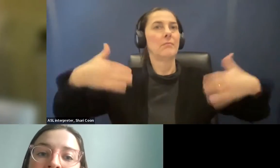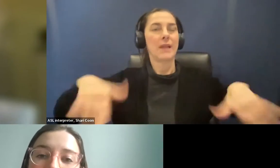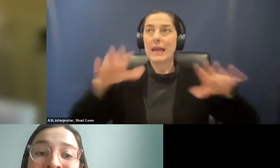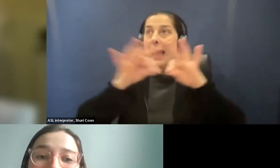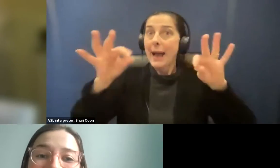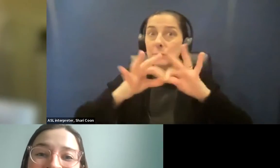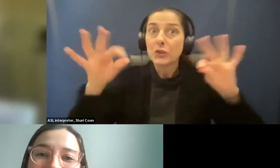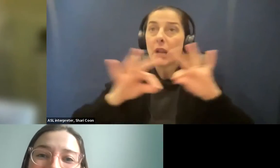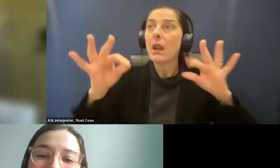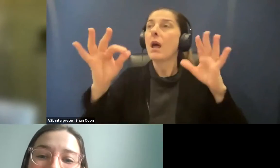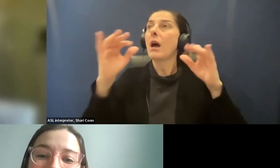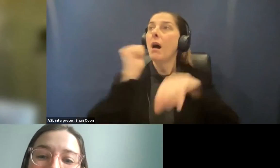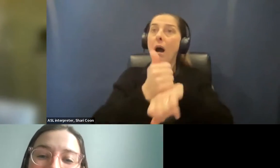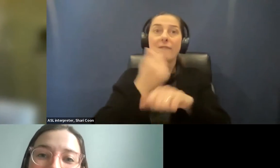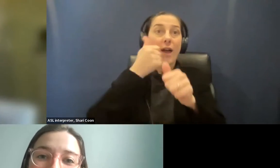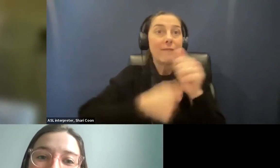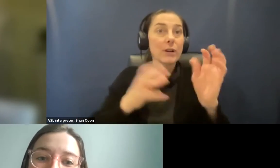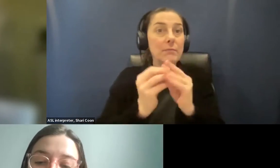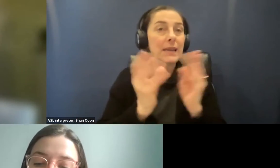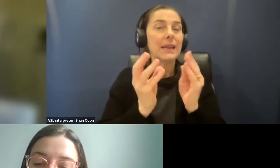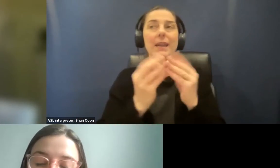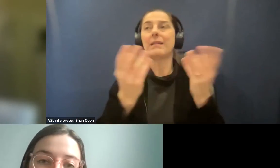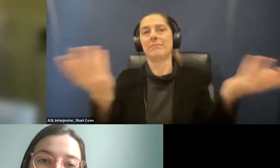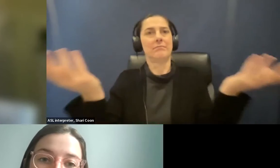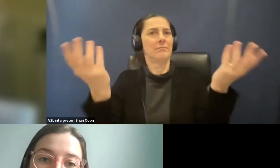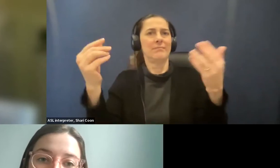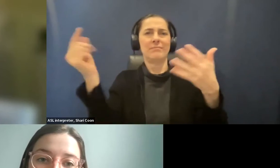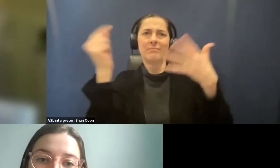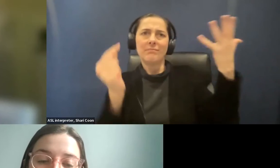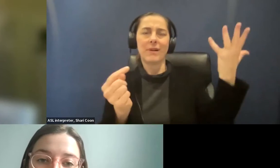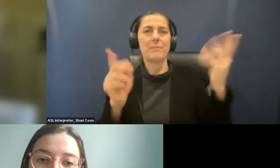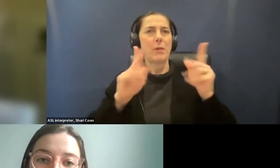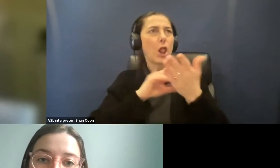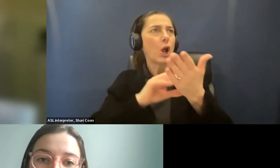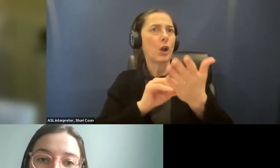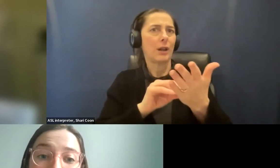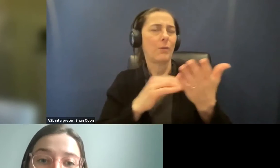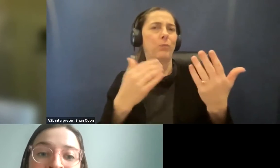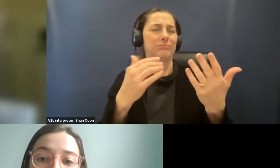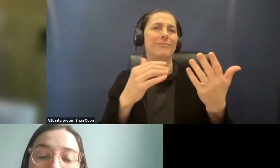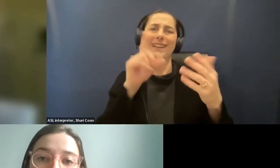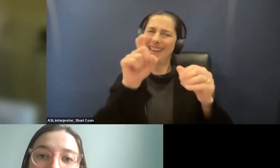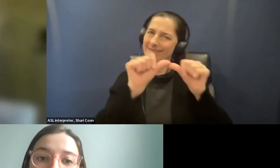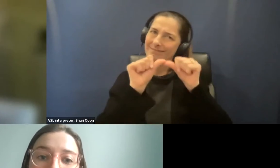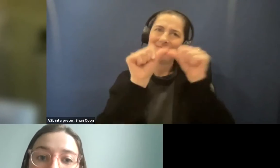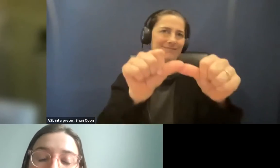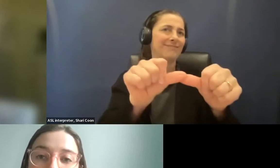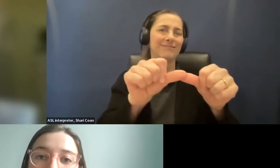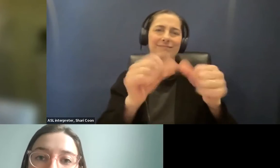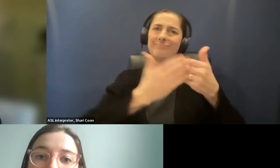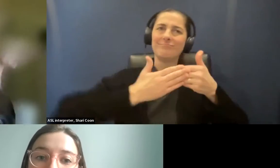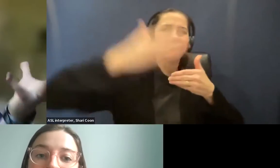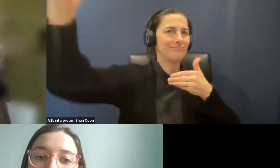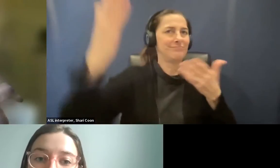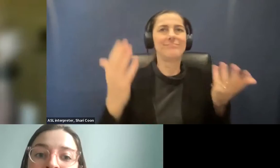going, to keep that up. And the other thing, when I'm specifically thinking of mental illness, which a lot of